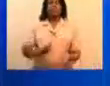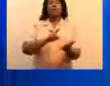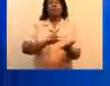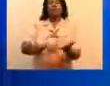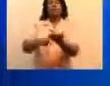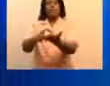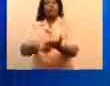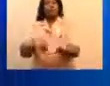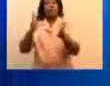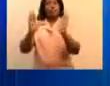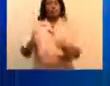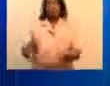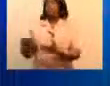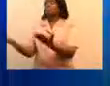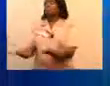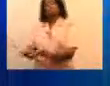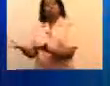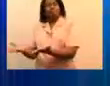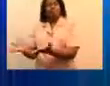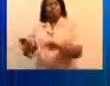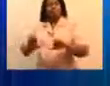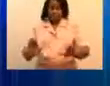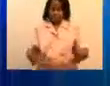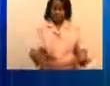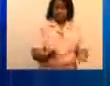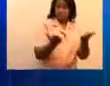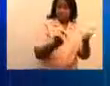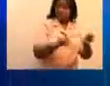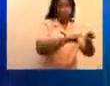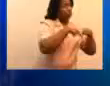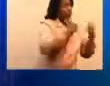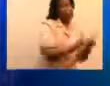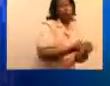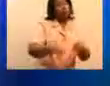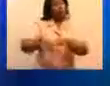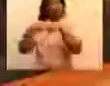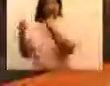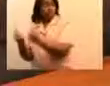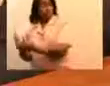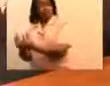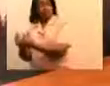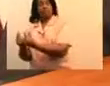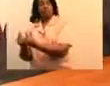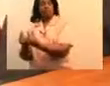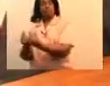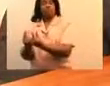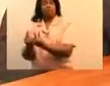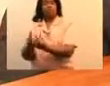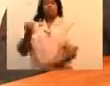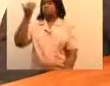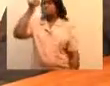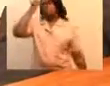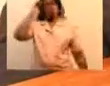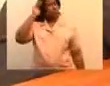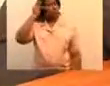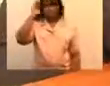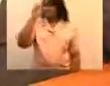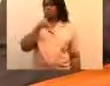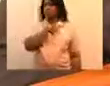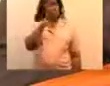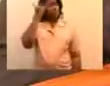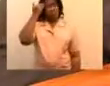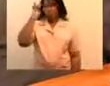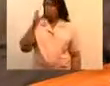the mediator will be there to help all parties through the process. If you are not sure what to do, it